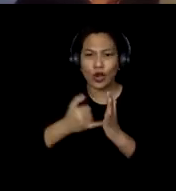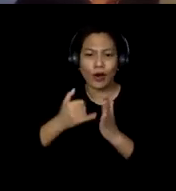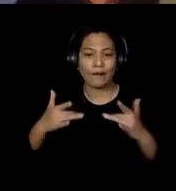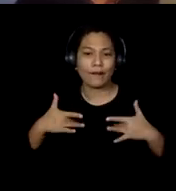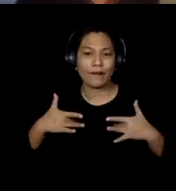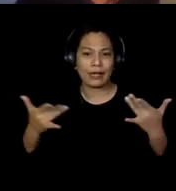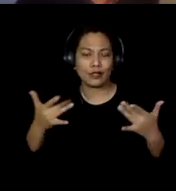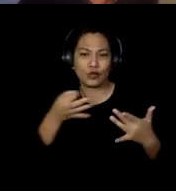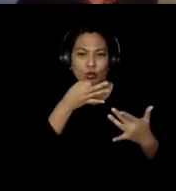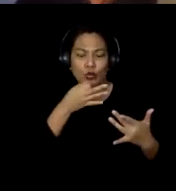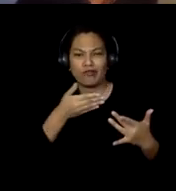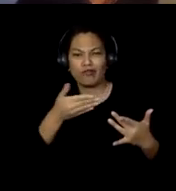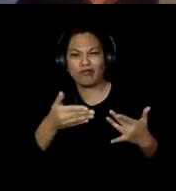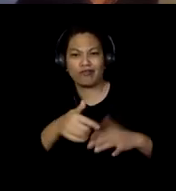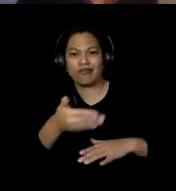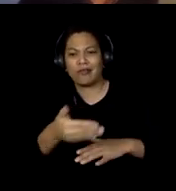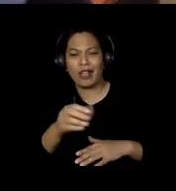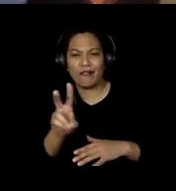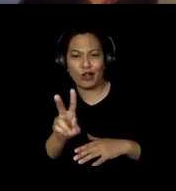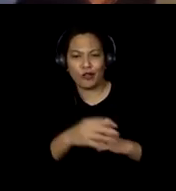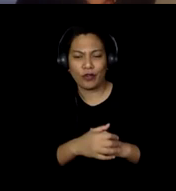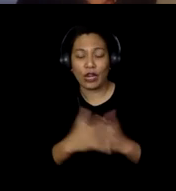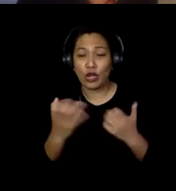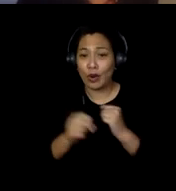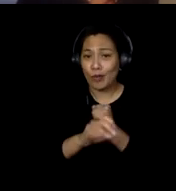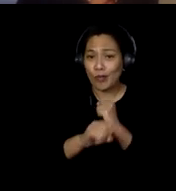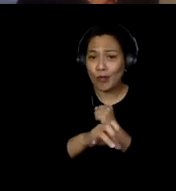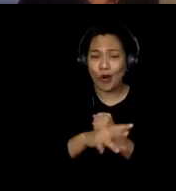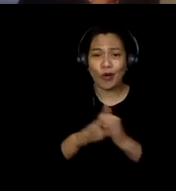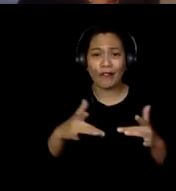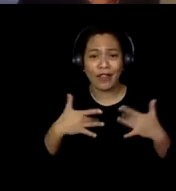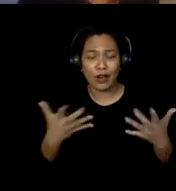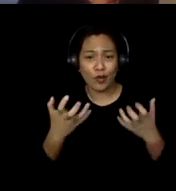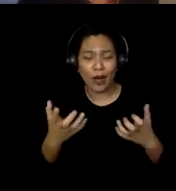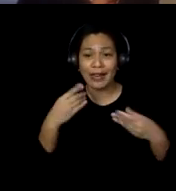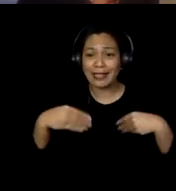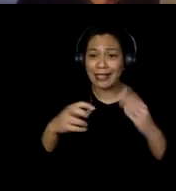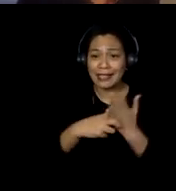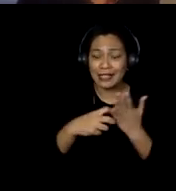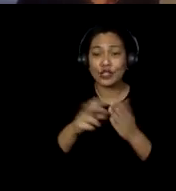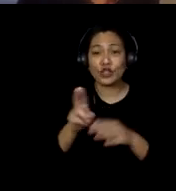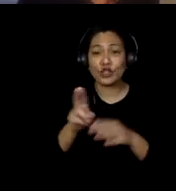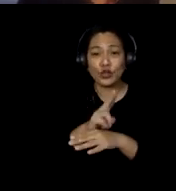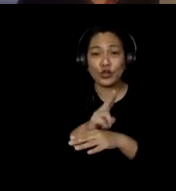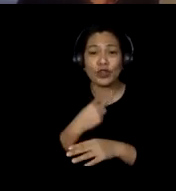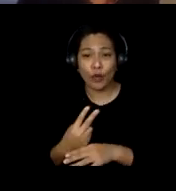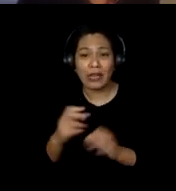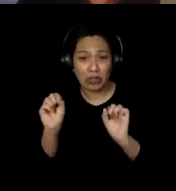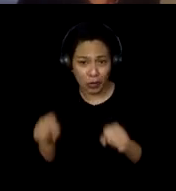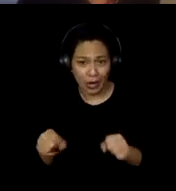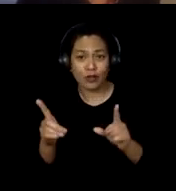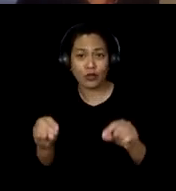Vancouver and you want to promote your event and you want to sell tickets via voice, you can do it. Anybody